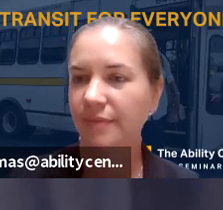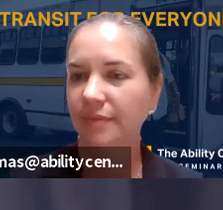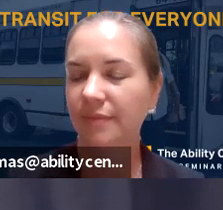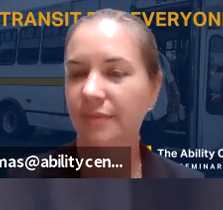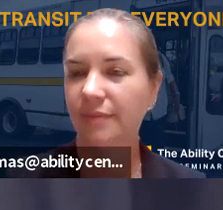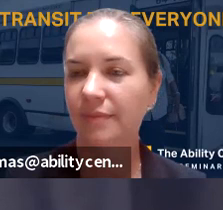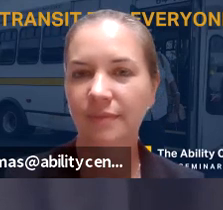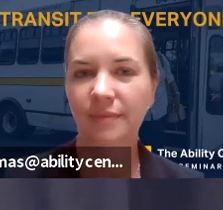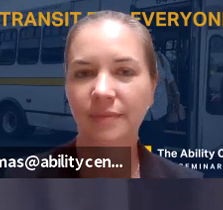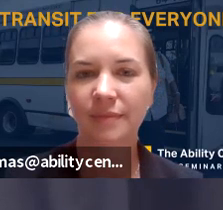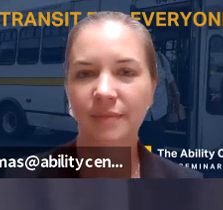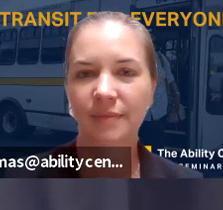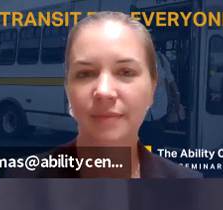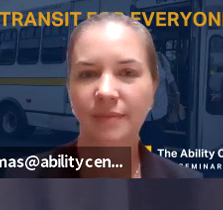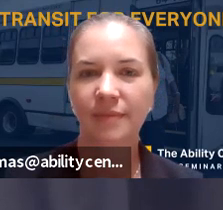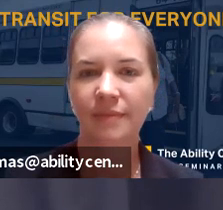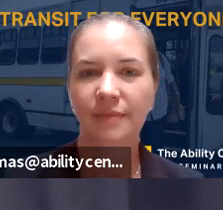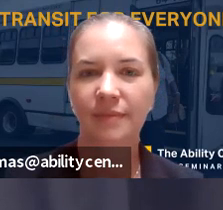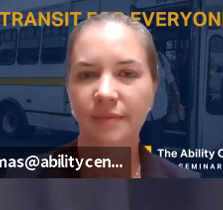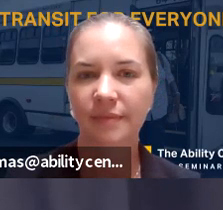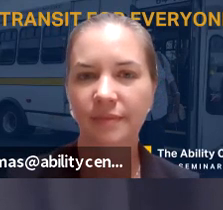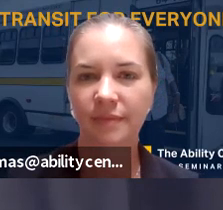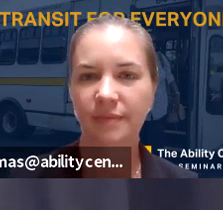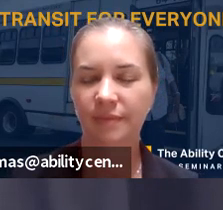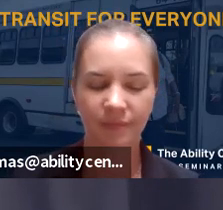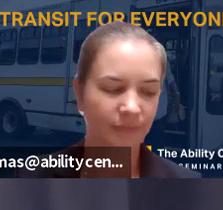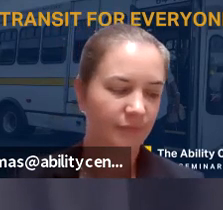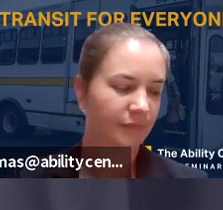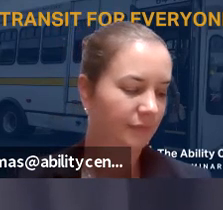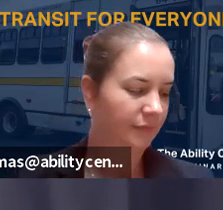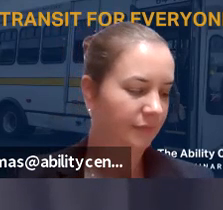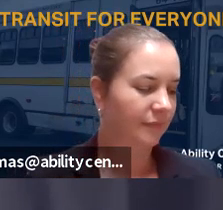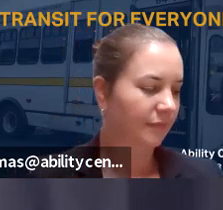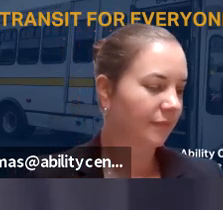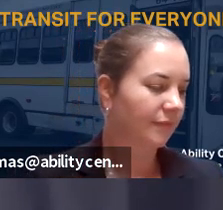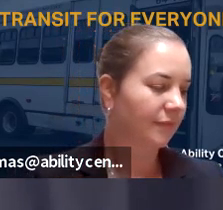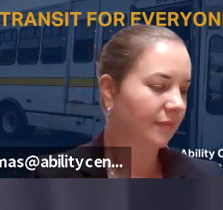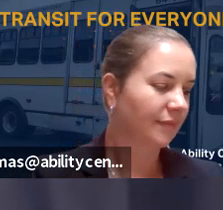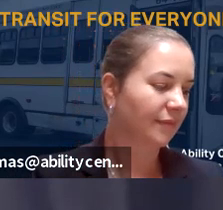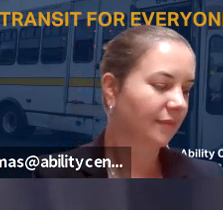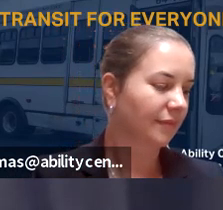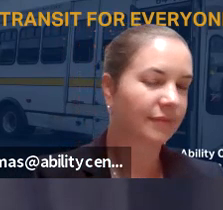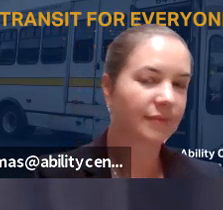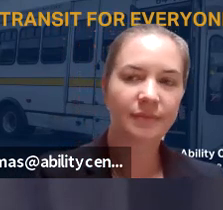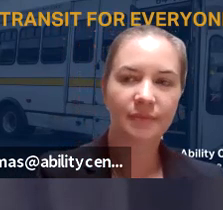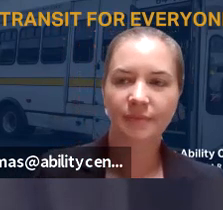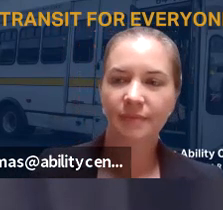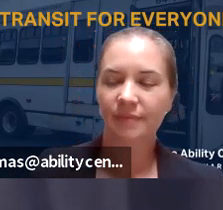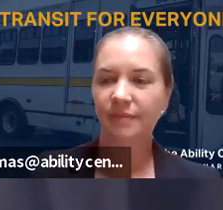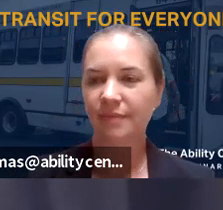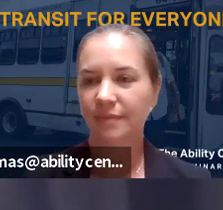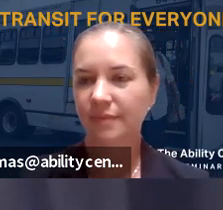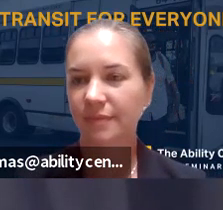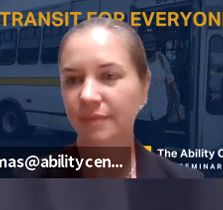The Area Office on Aging, and super grateful to the Ability Center for this partnership award, and grateful to our CEO, Mrs. Billy Johnson, who formed